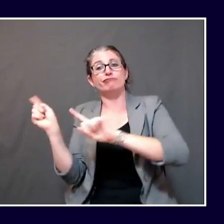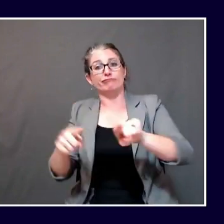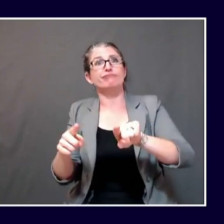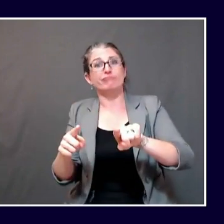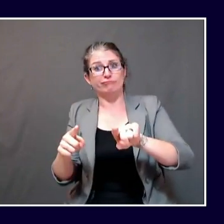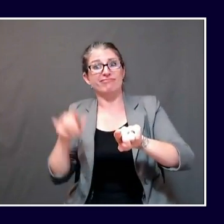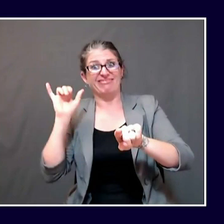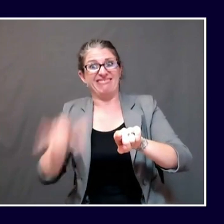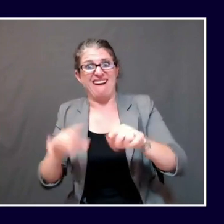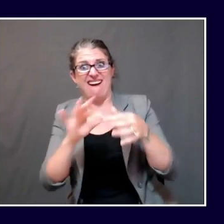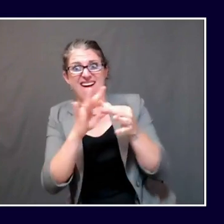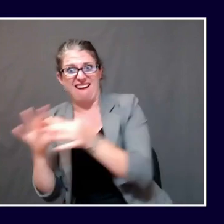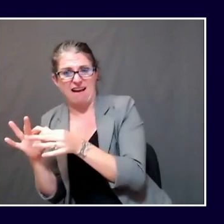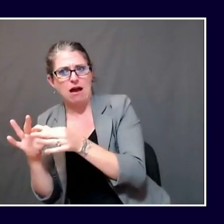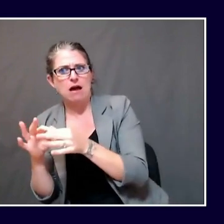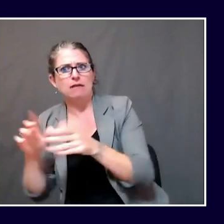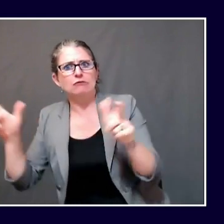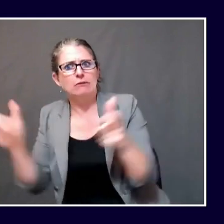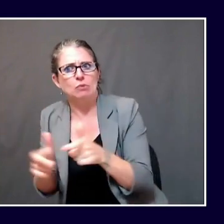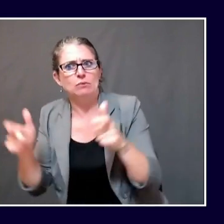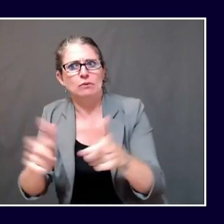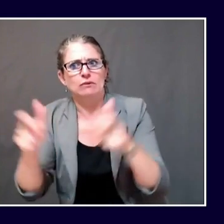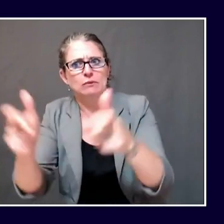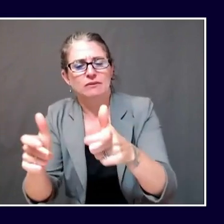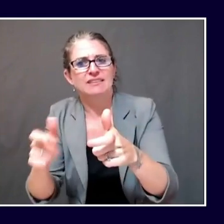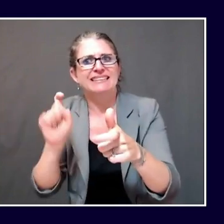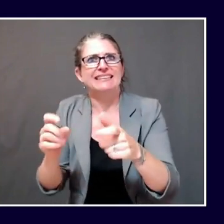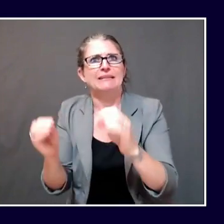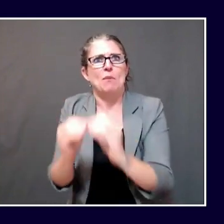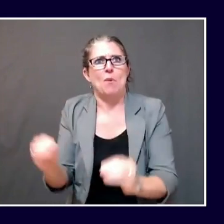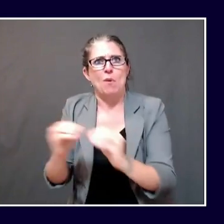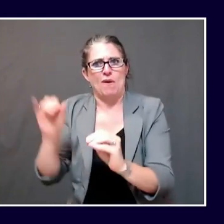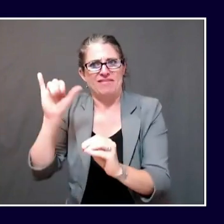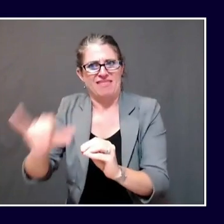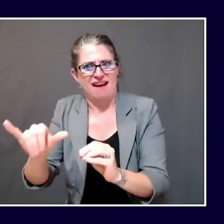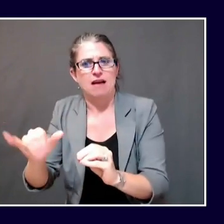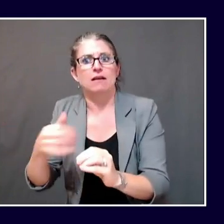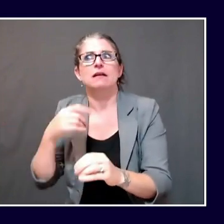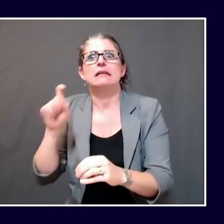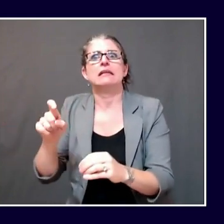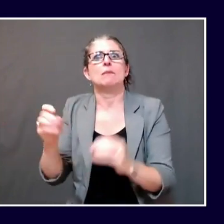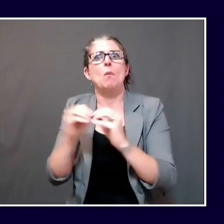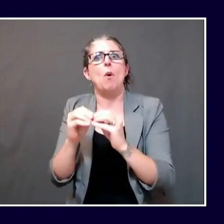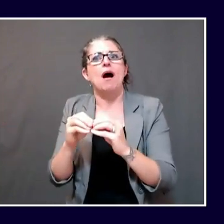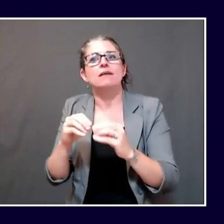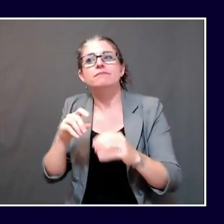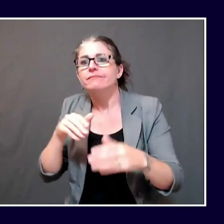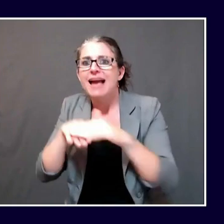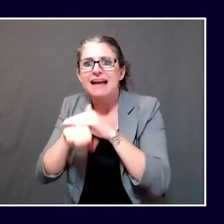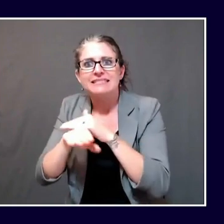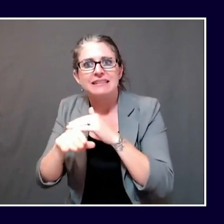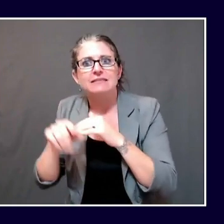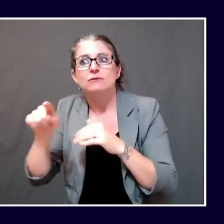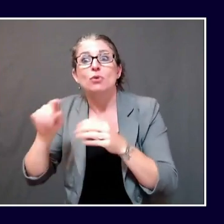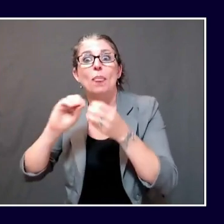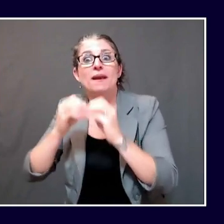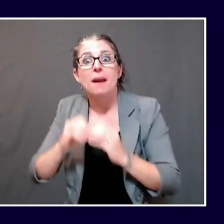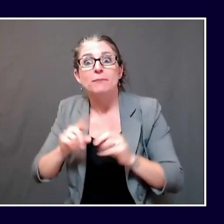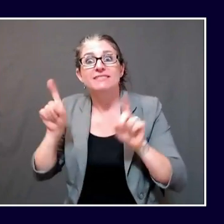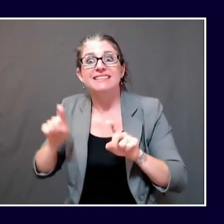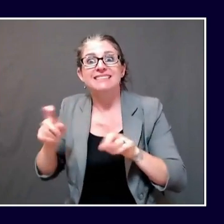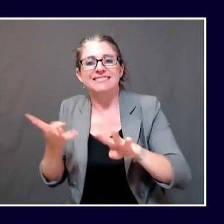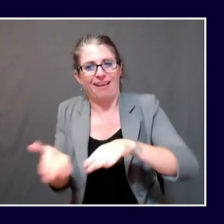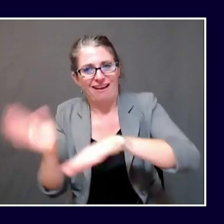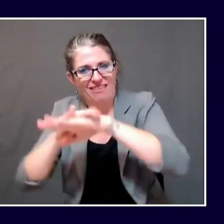as well as the proactive surveillance, sentinel searching for cases in nursing facility employees. All of those